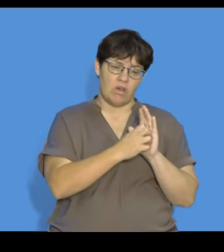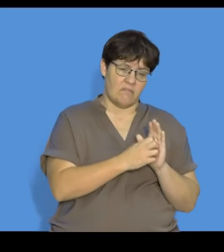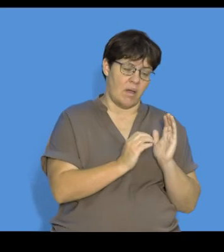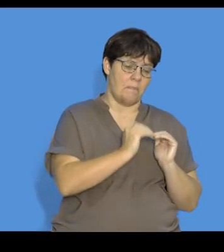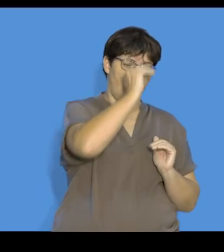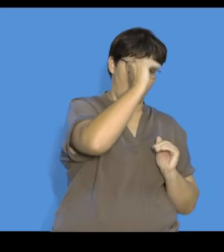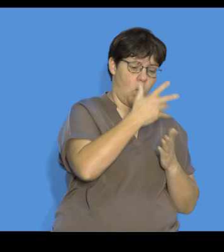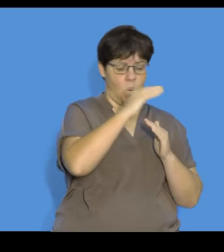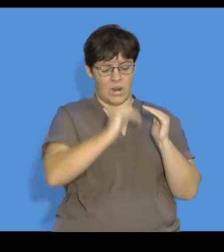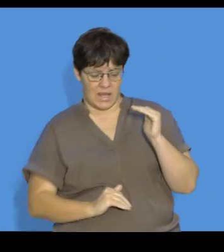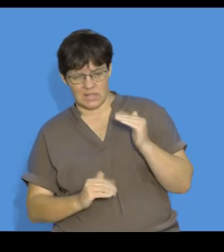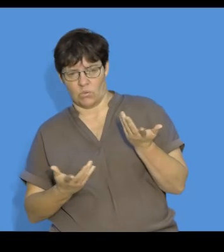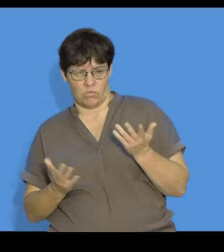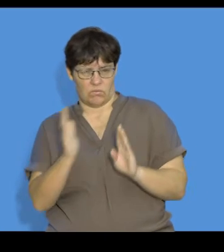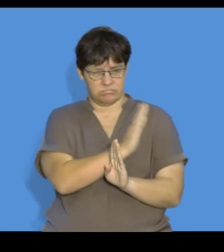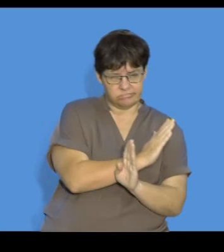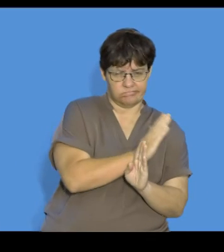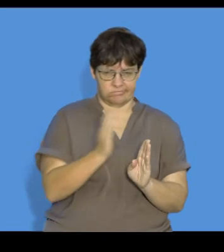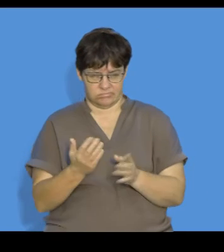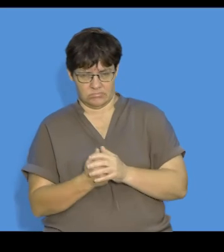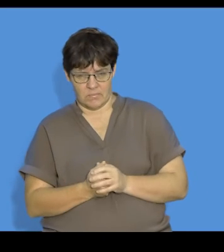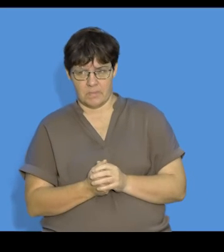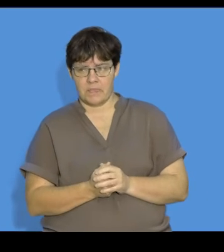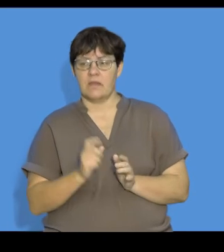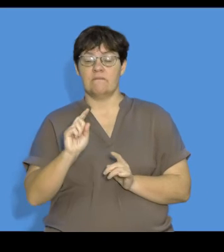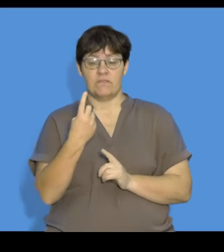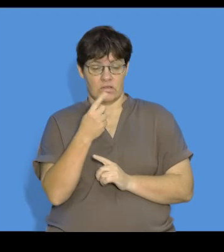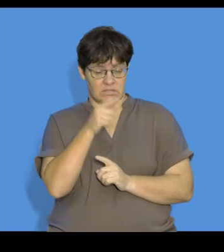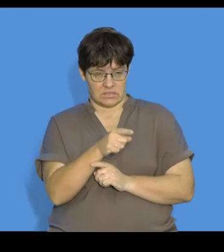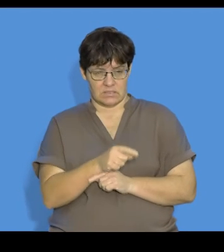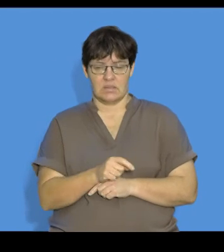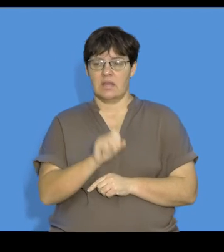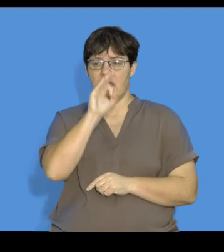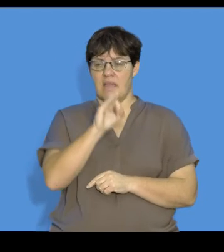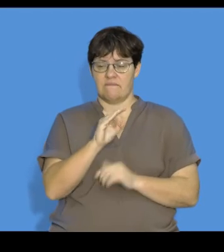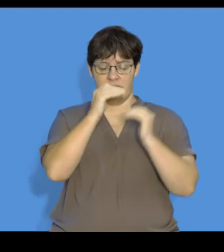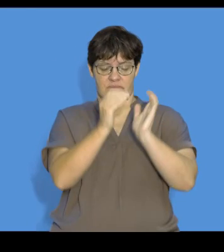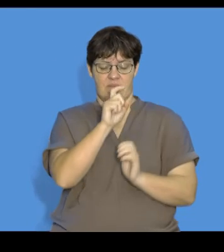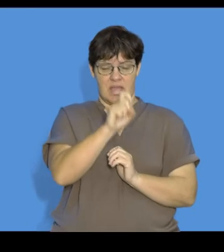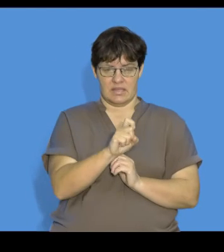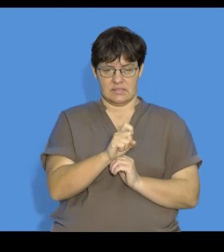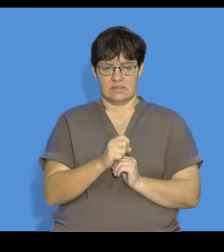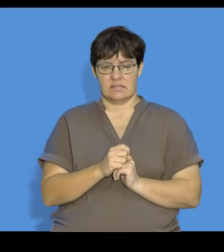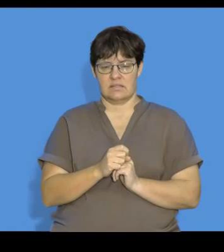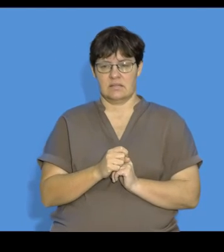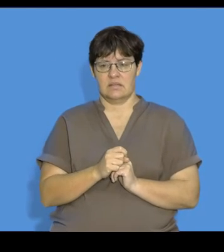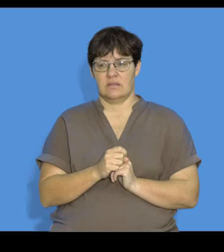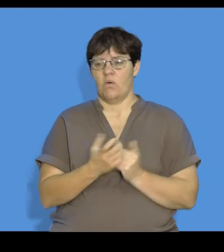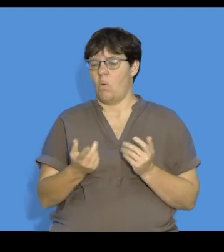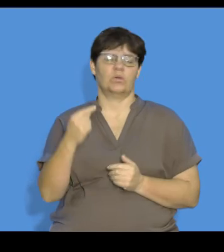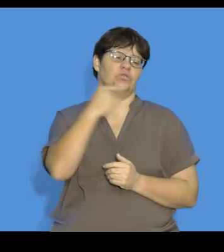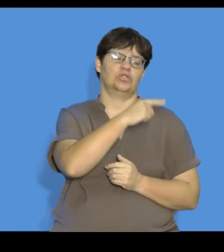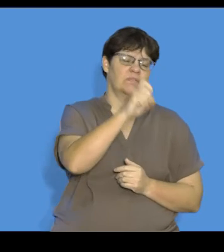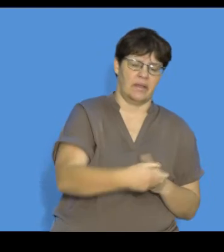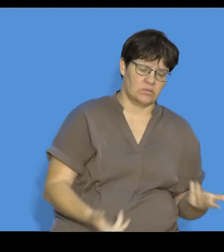the other graph. The very first interpretation will be when they say to you f of x or g of